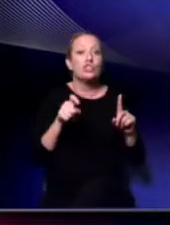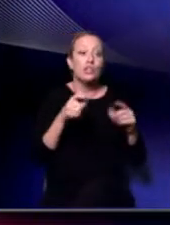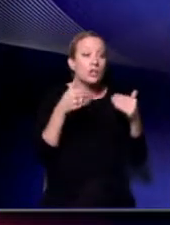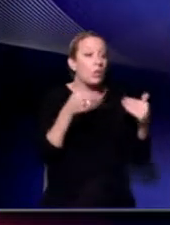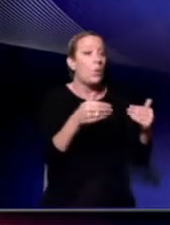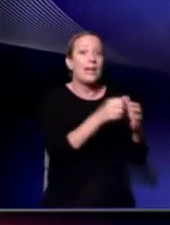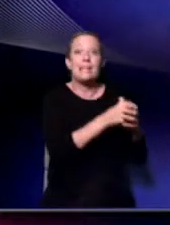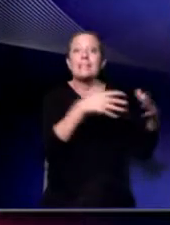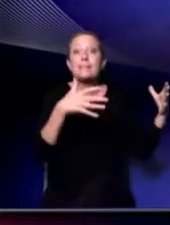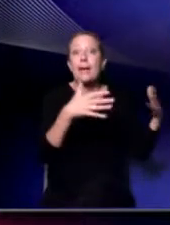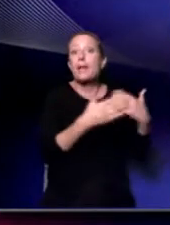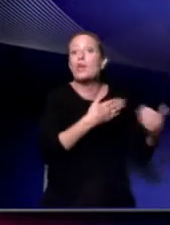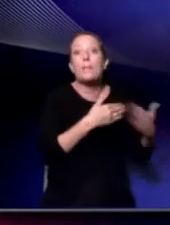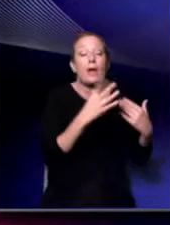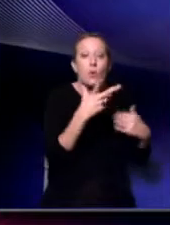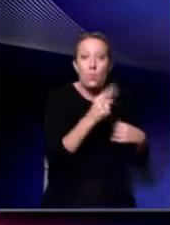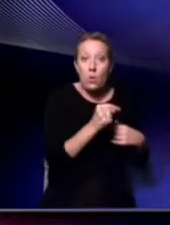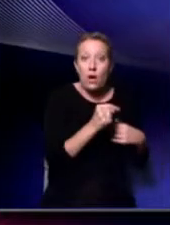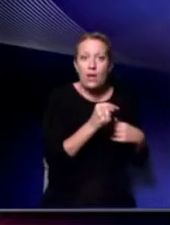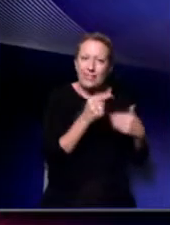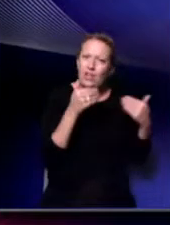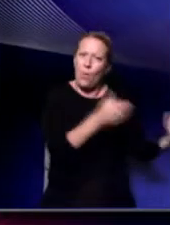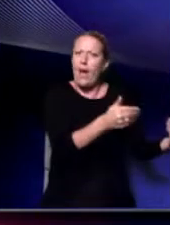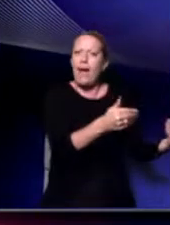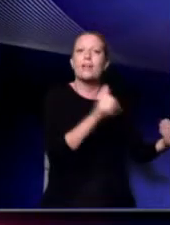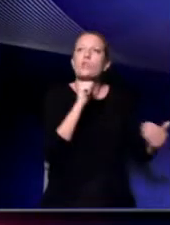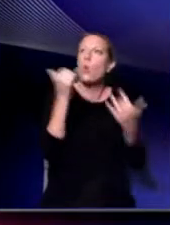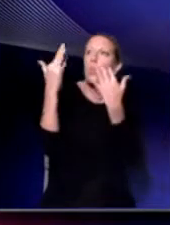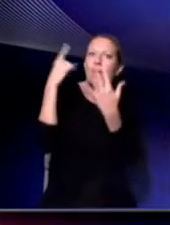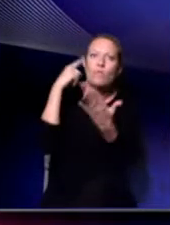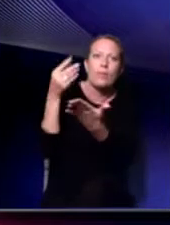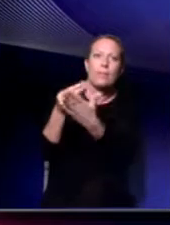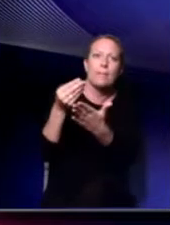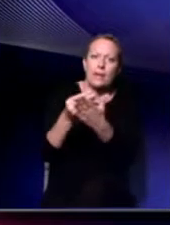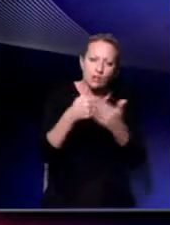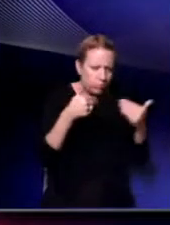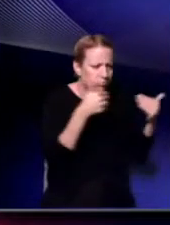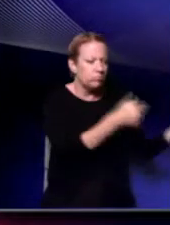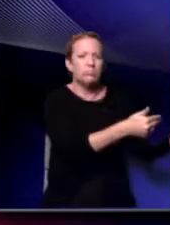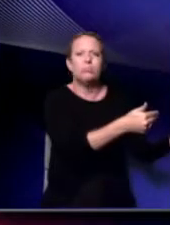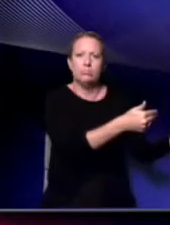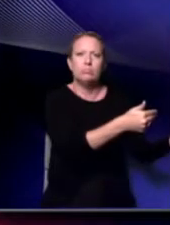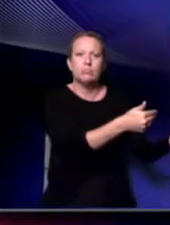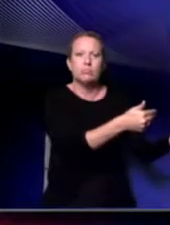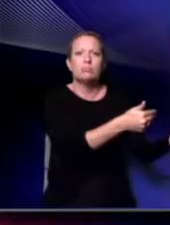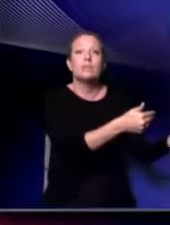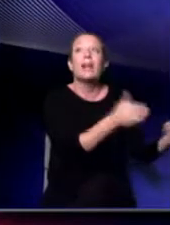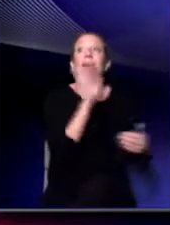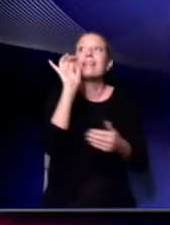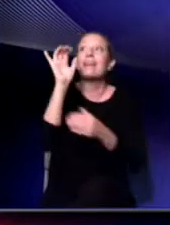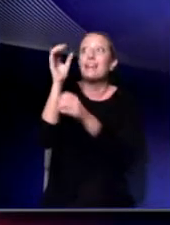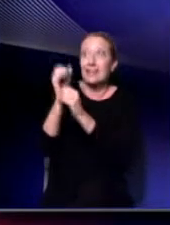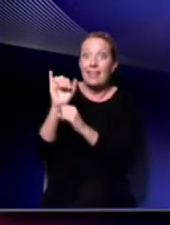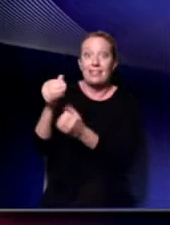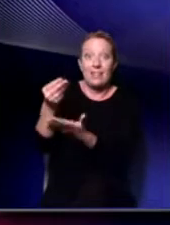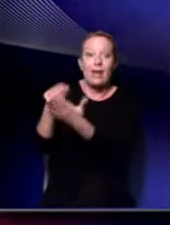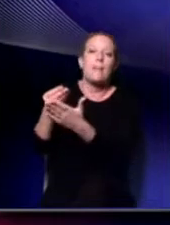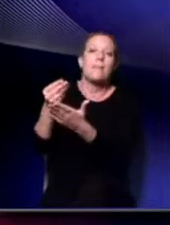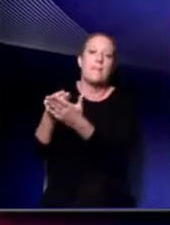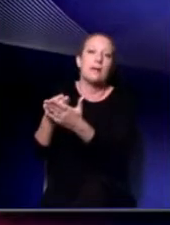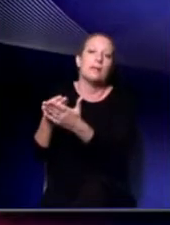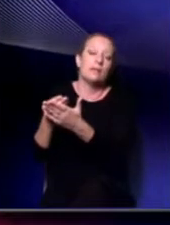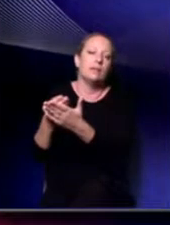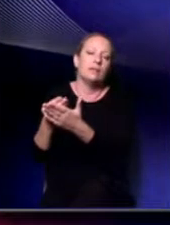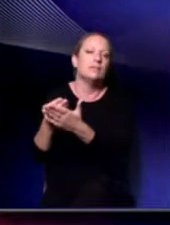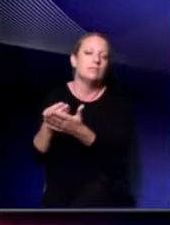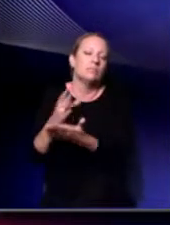matter what, then we should expand no matter what, and look at the allocation from the legislature as a way to prevent us